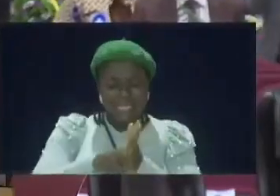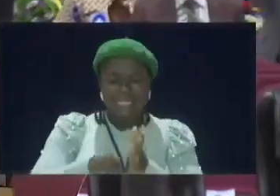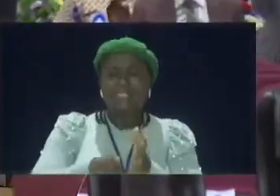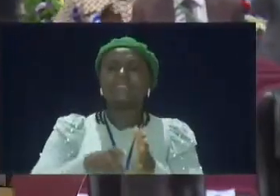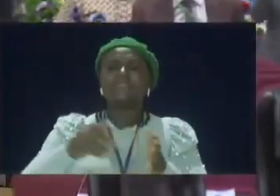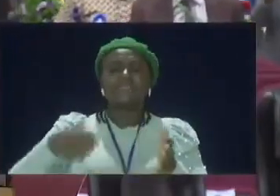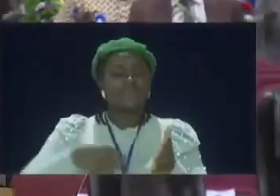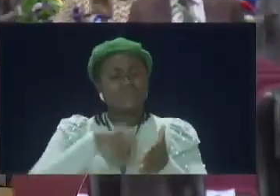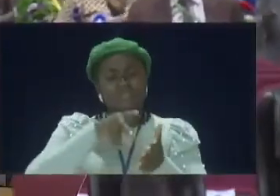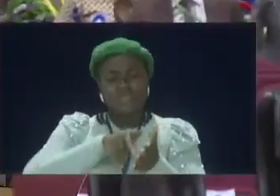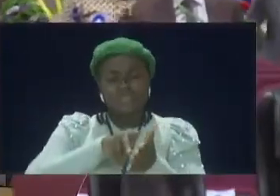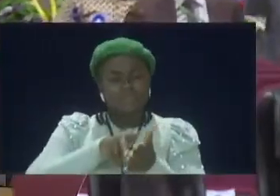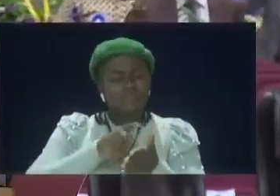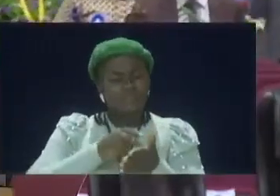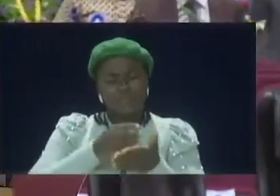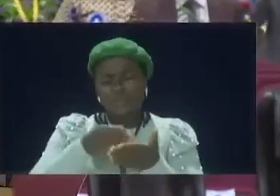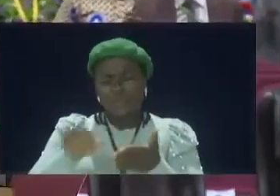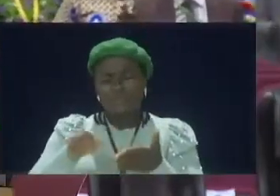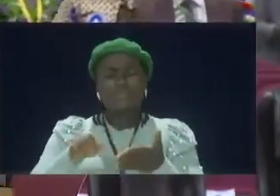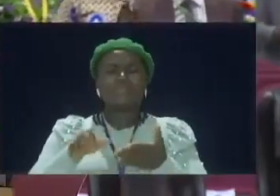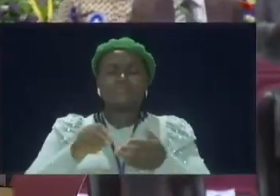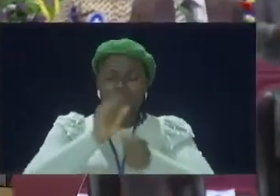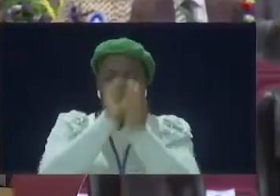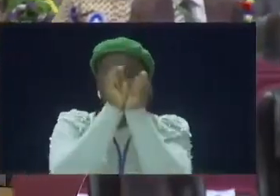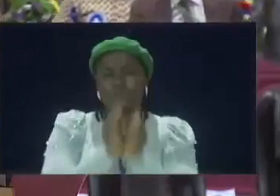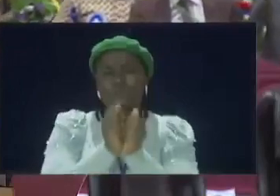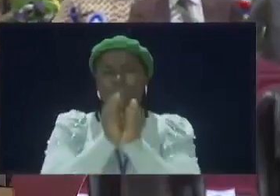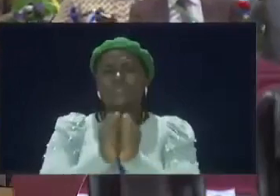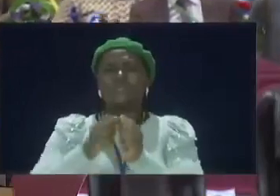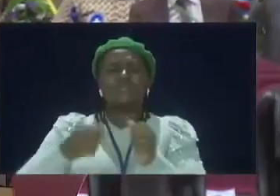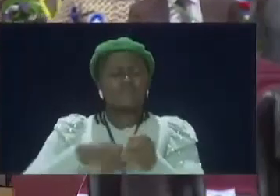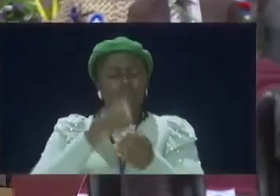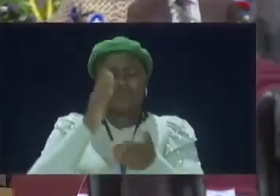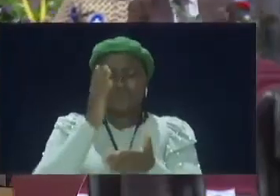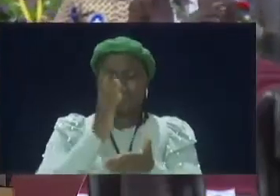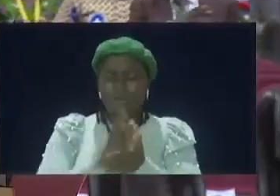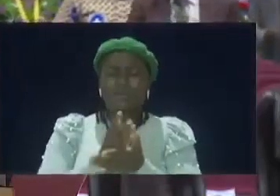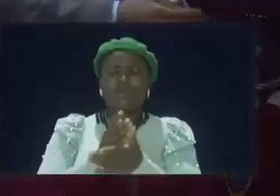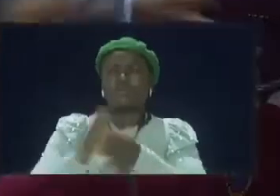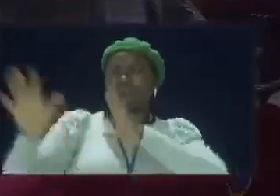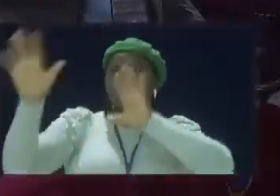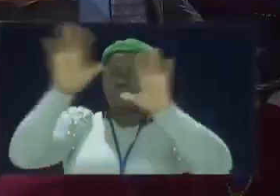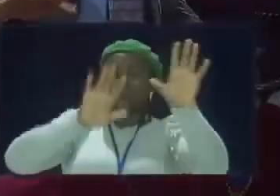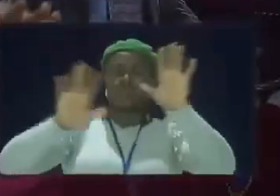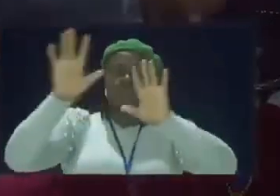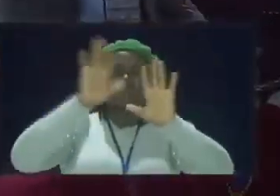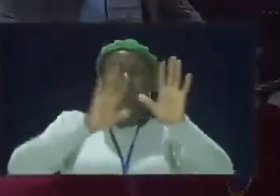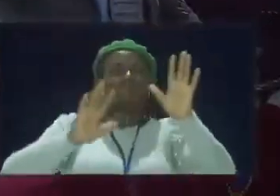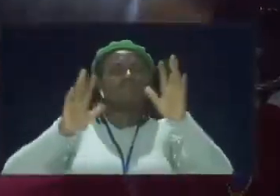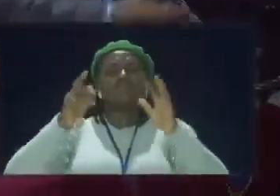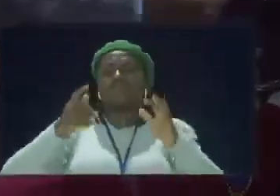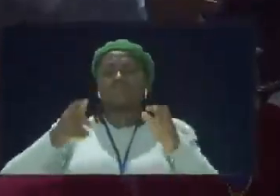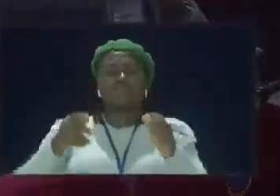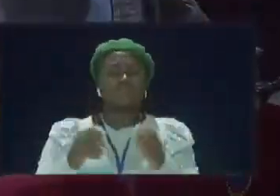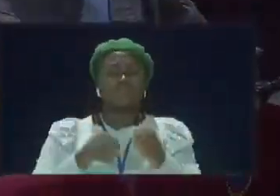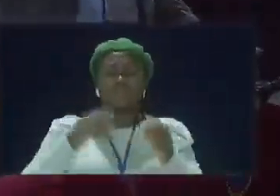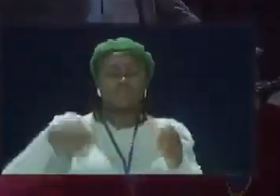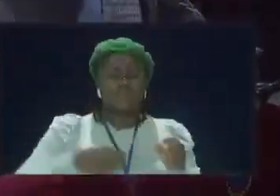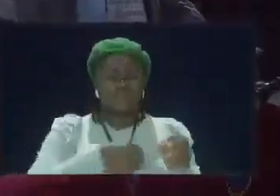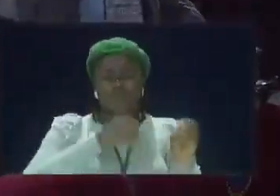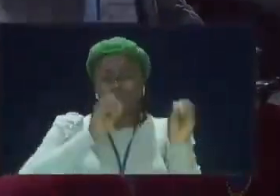forbid bondage. We forbid slavery. We forbid affliction. We put an end